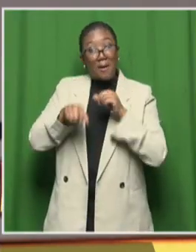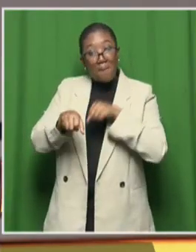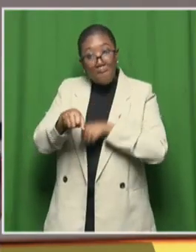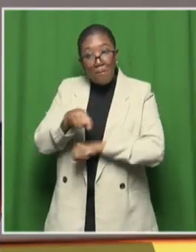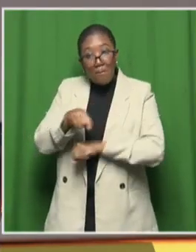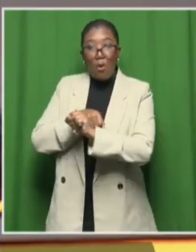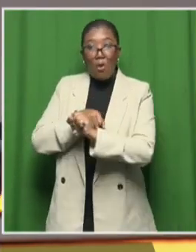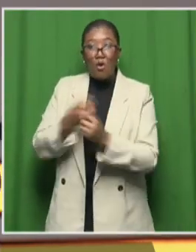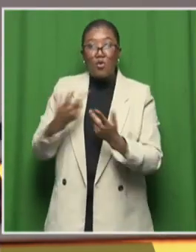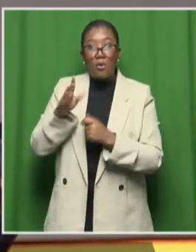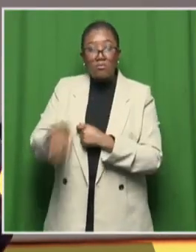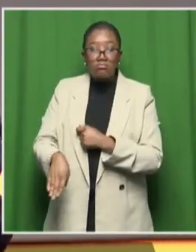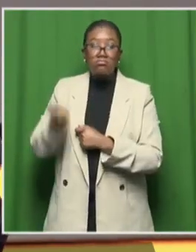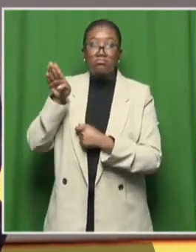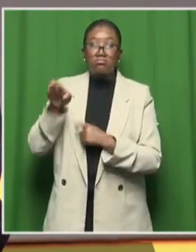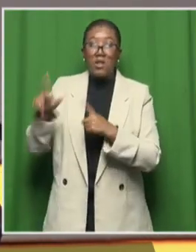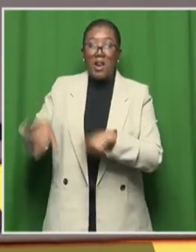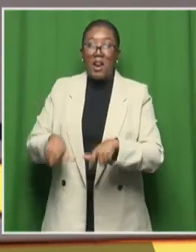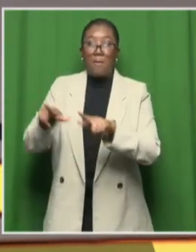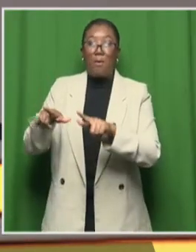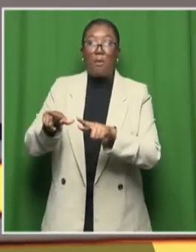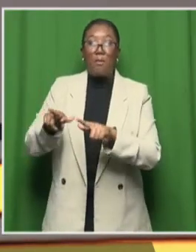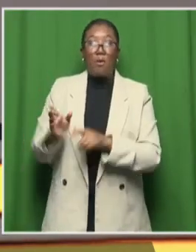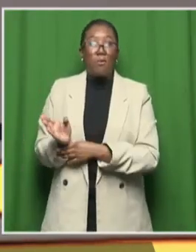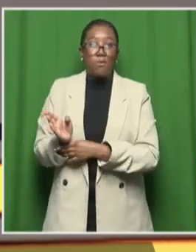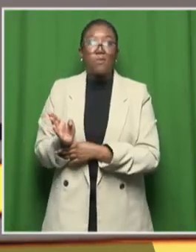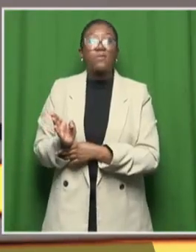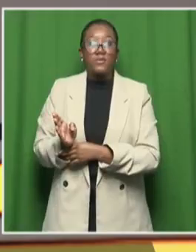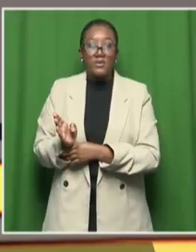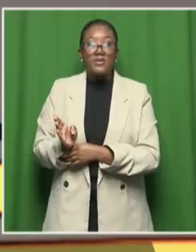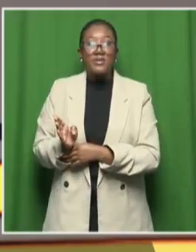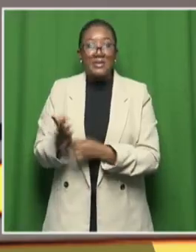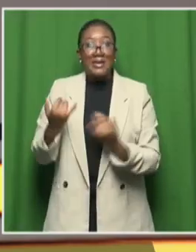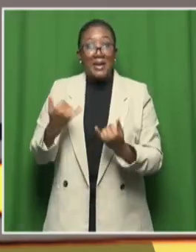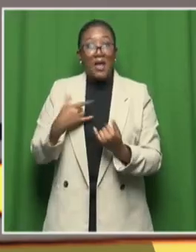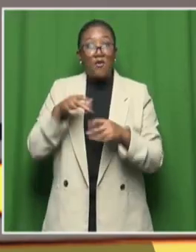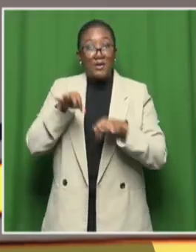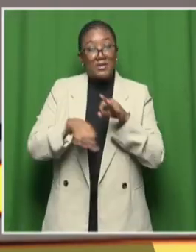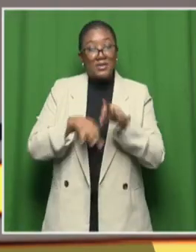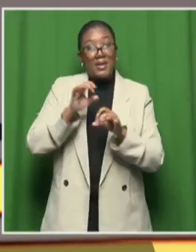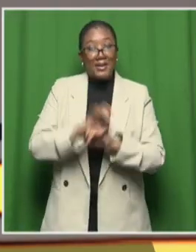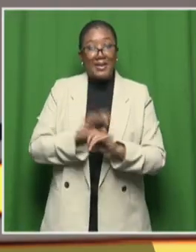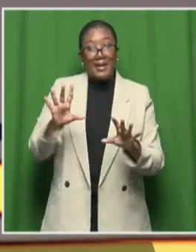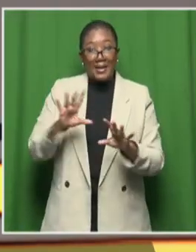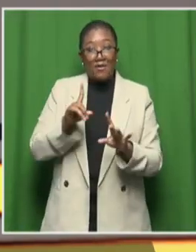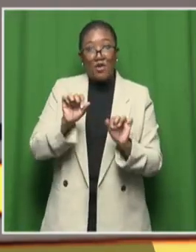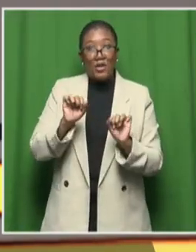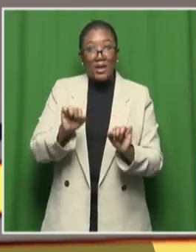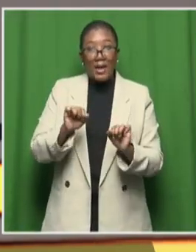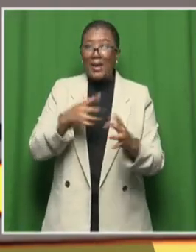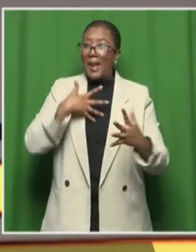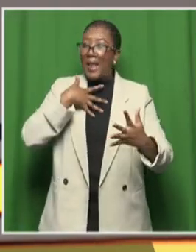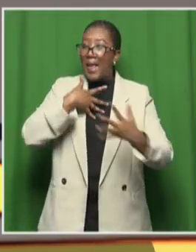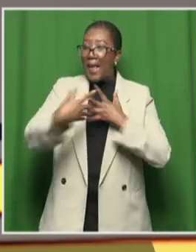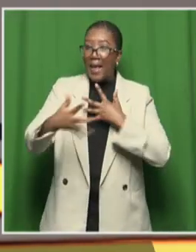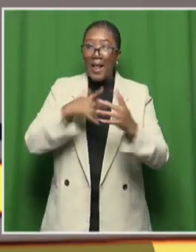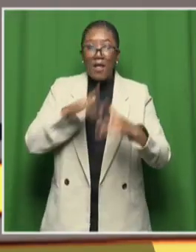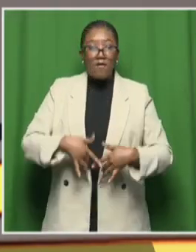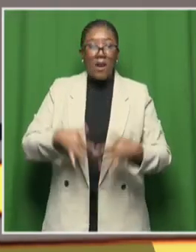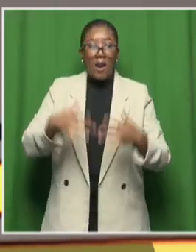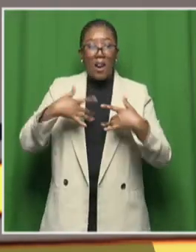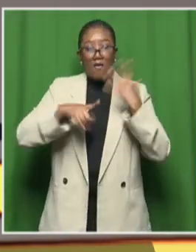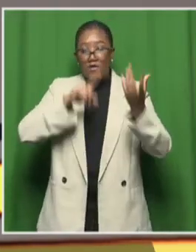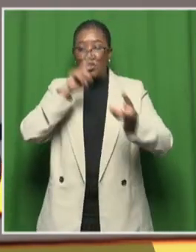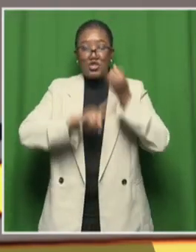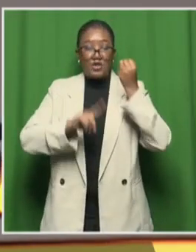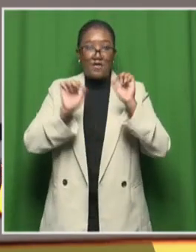that he came from. So that tells you, you can become anything you want,